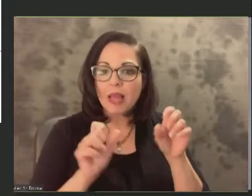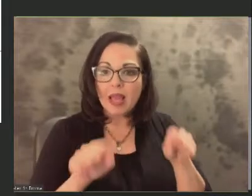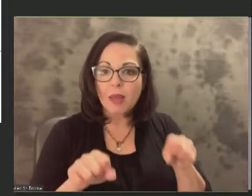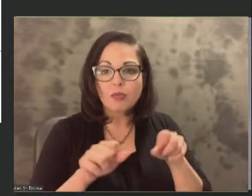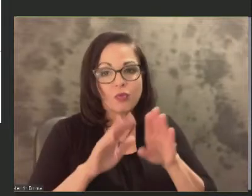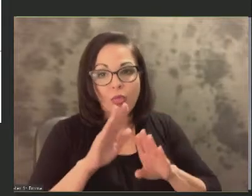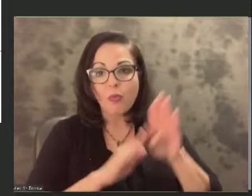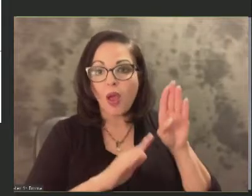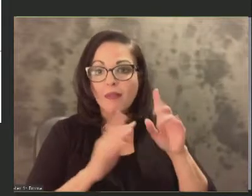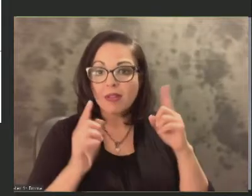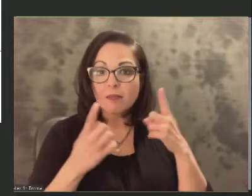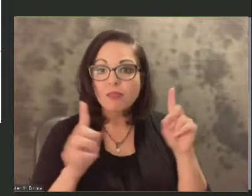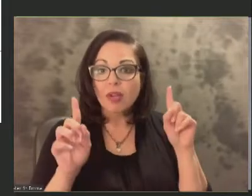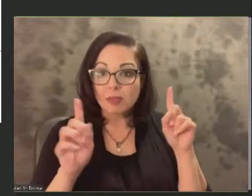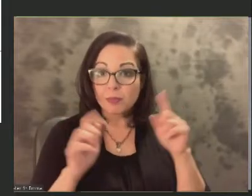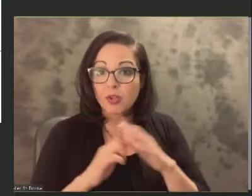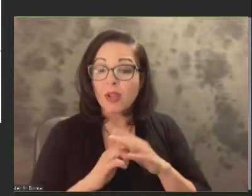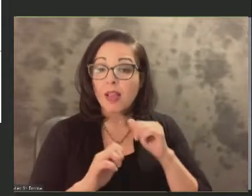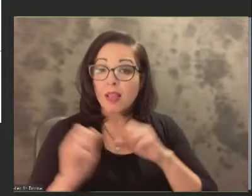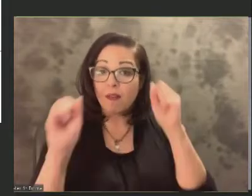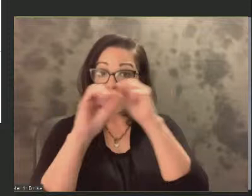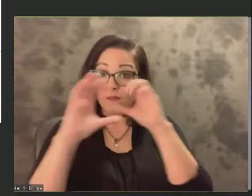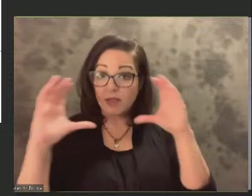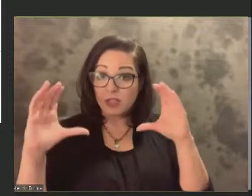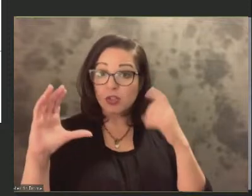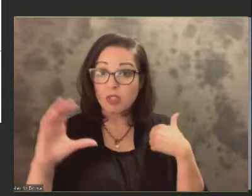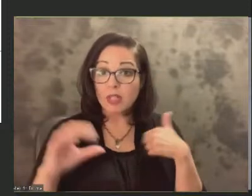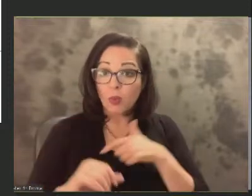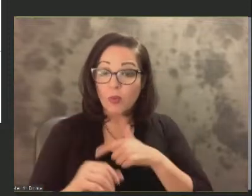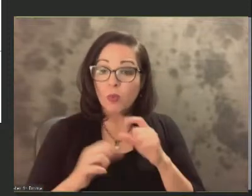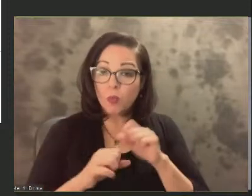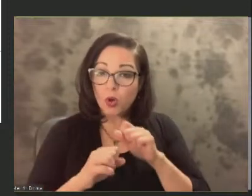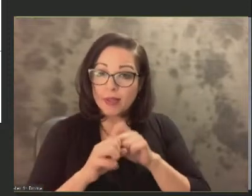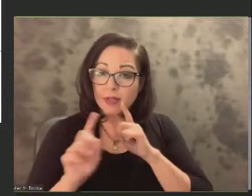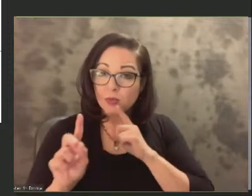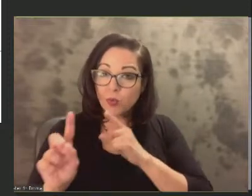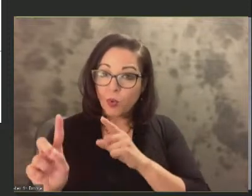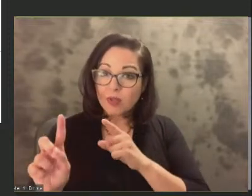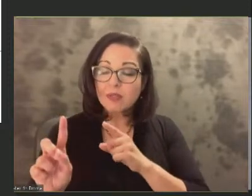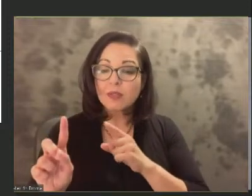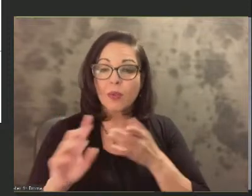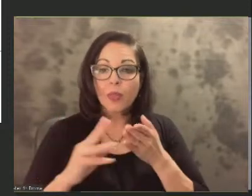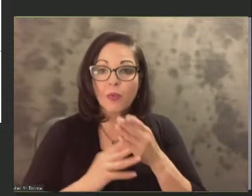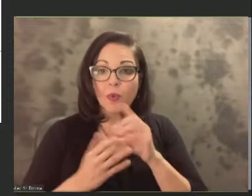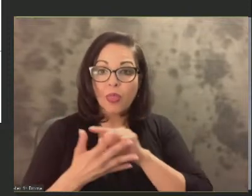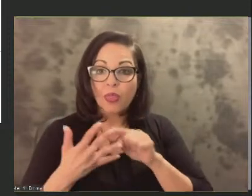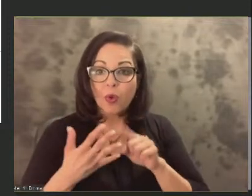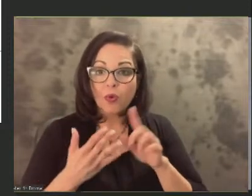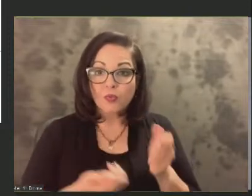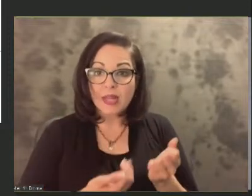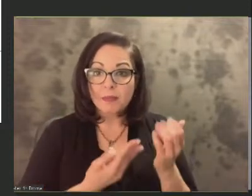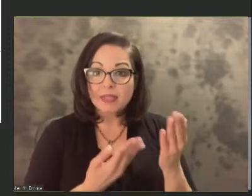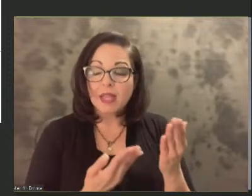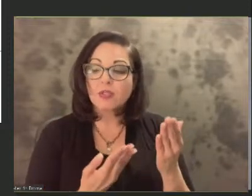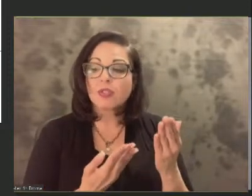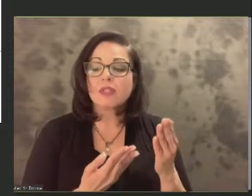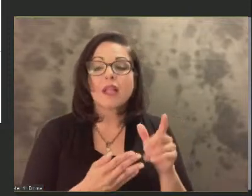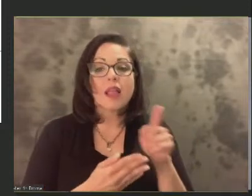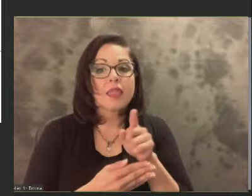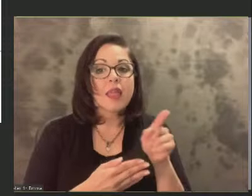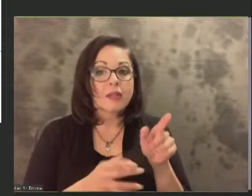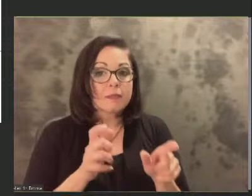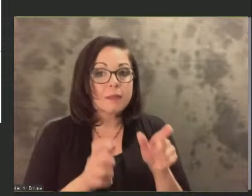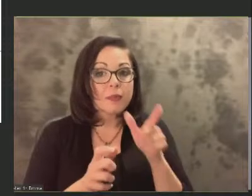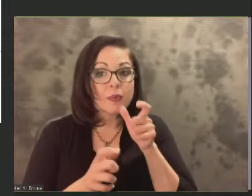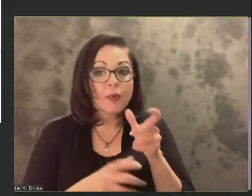the vision that we are working towards through these set of recommendations are that people will receive